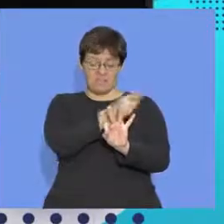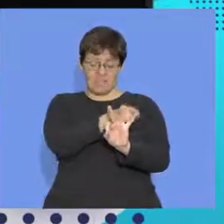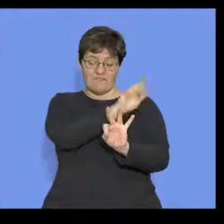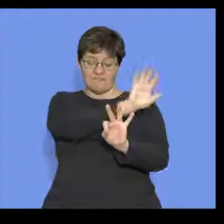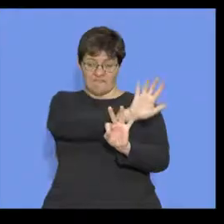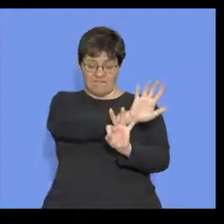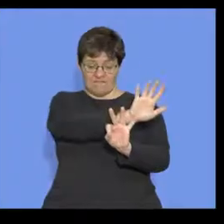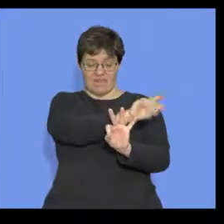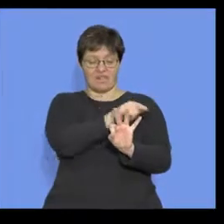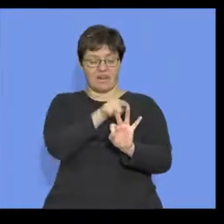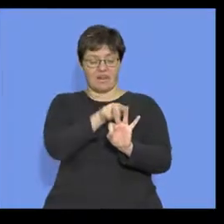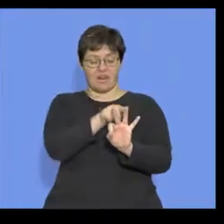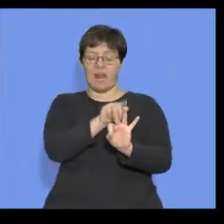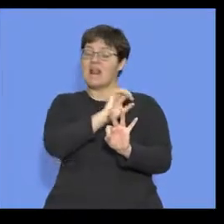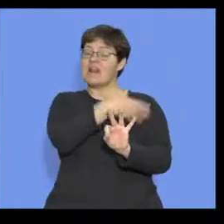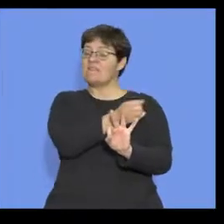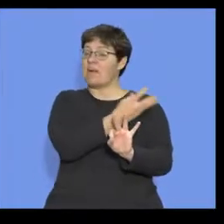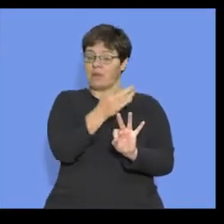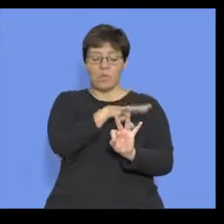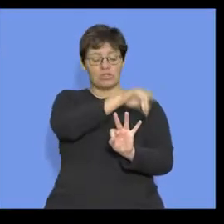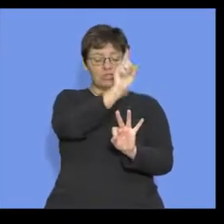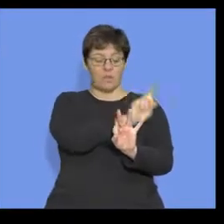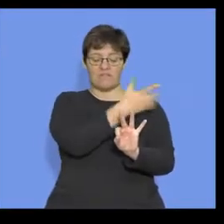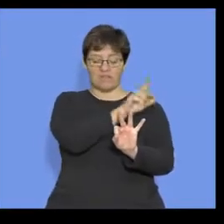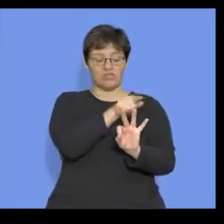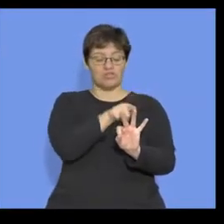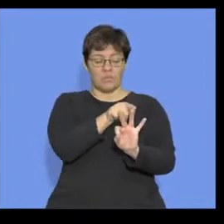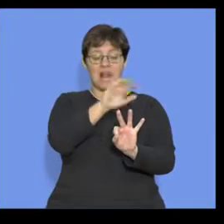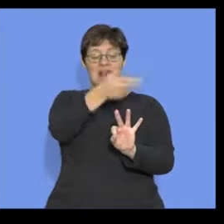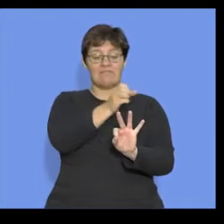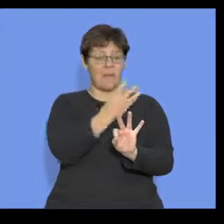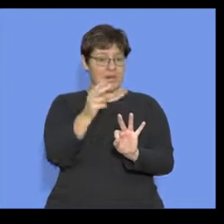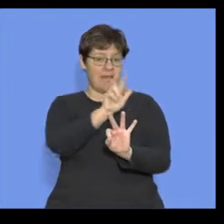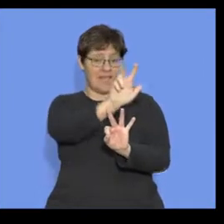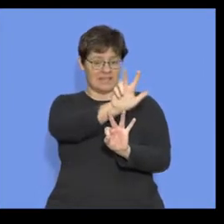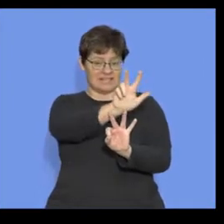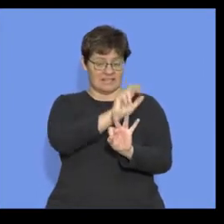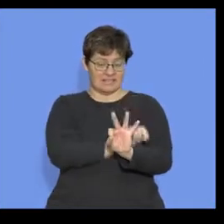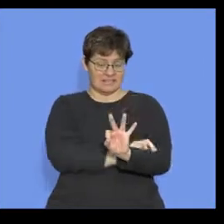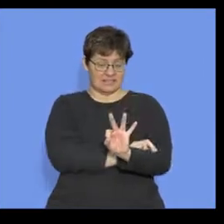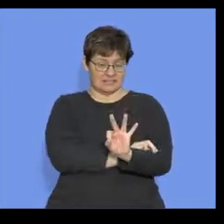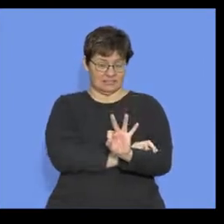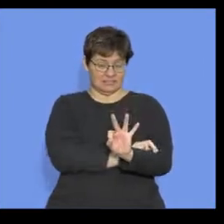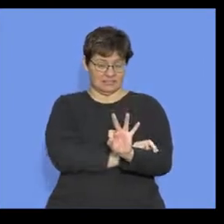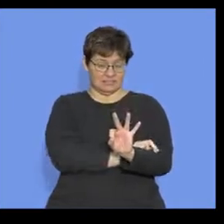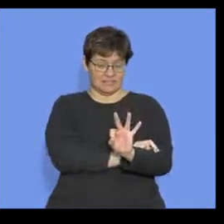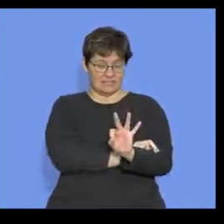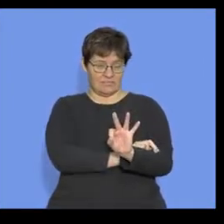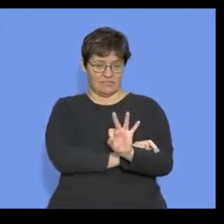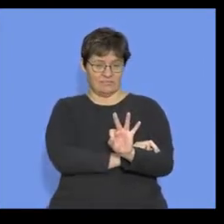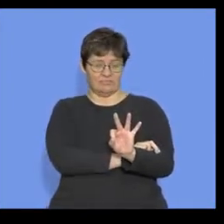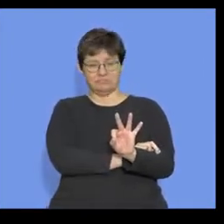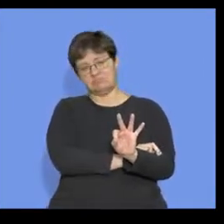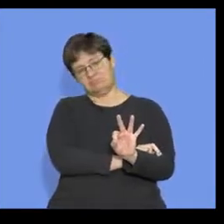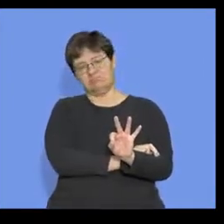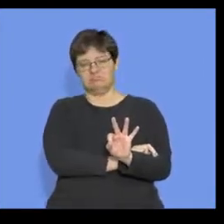have 8 left because no repetition allowed. We've chosen 1 digit from the 9, then we can choose